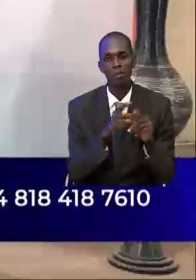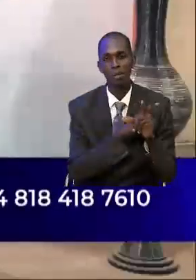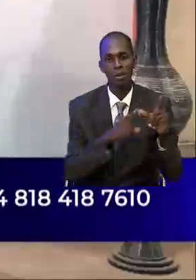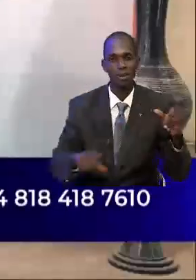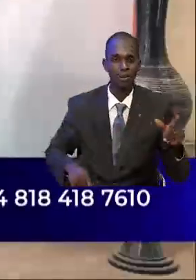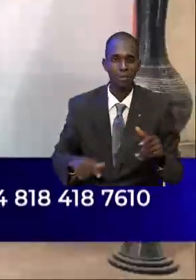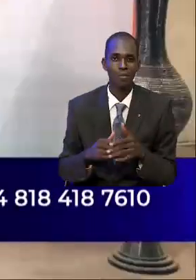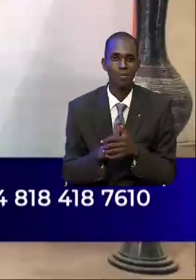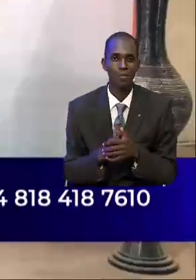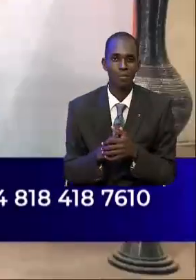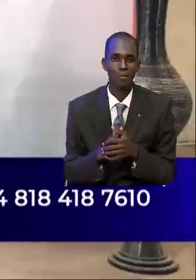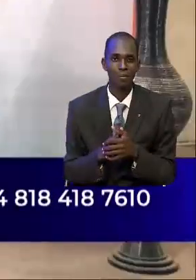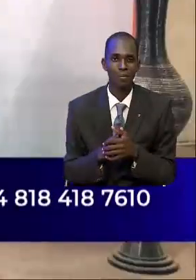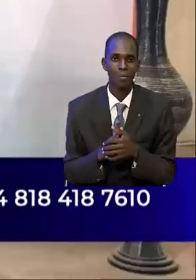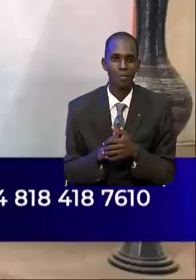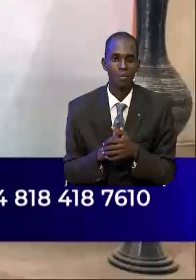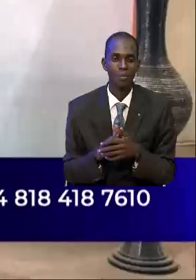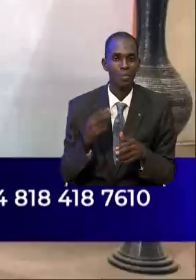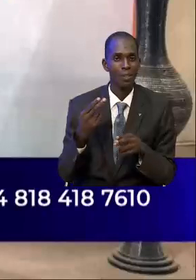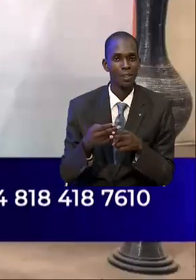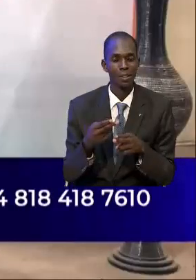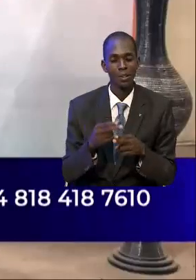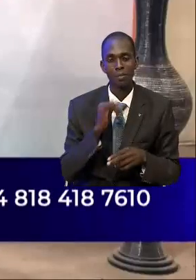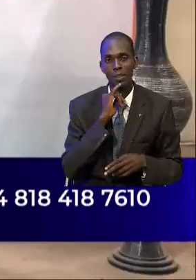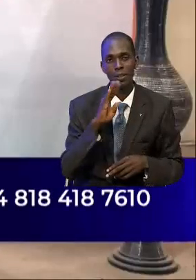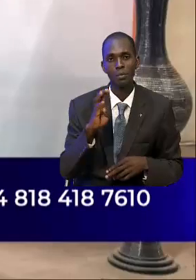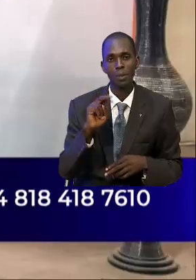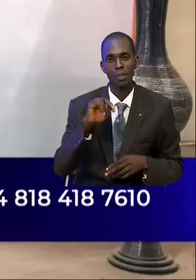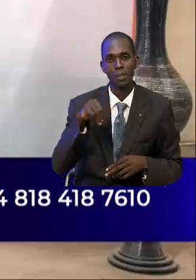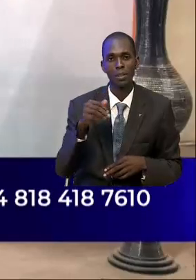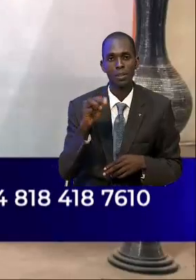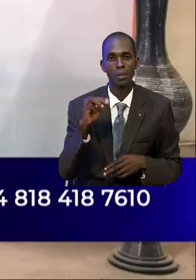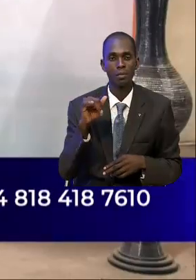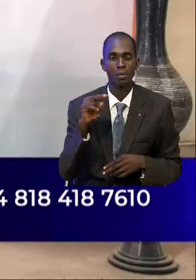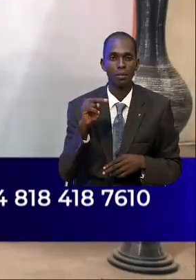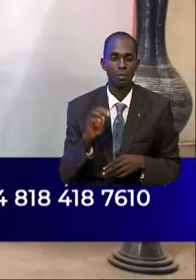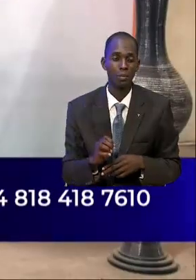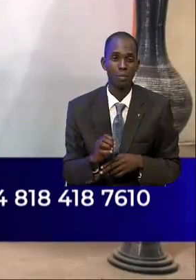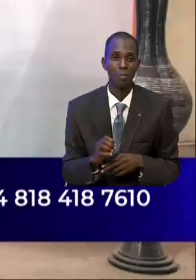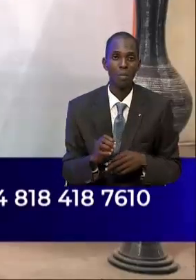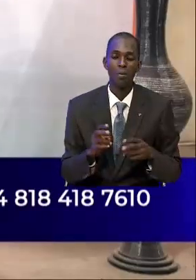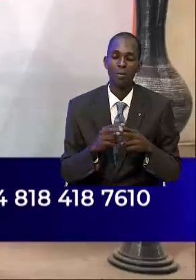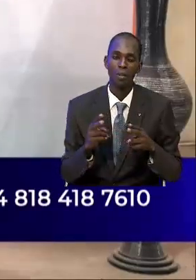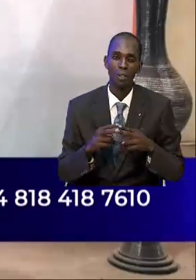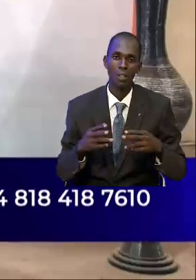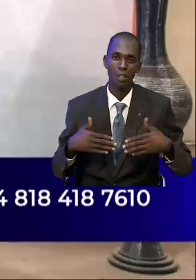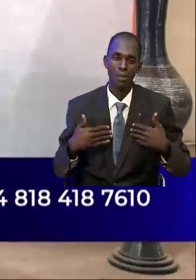Praise the Lord. Praise the name of the Lord. So I'm Benjamin.